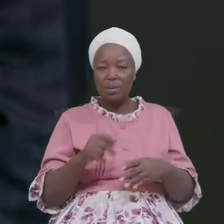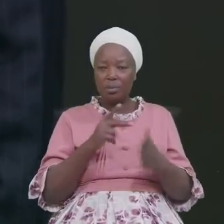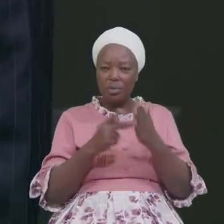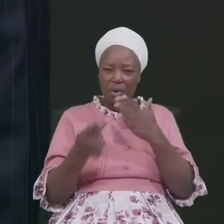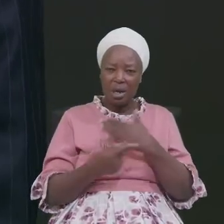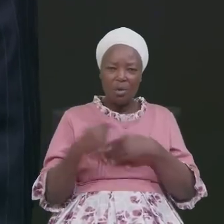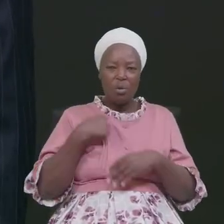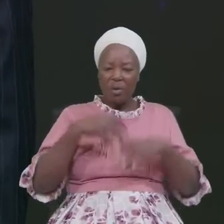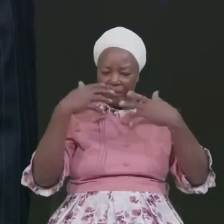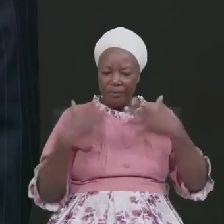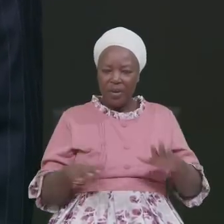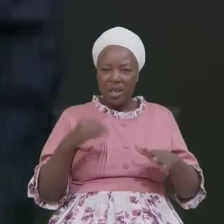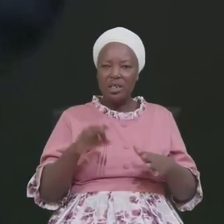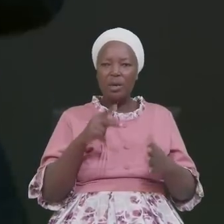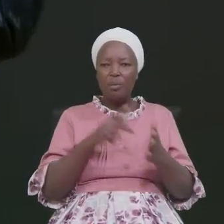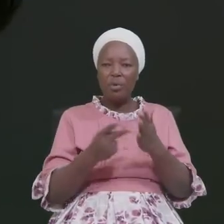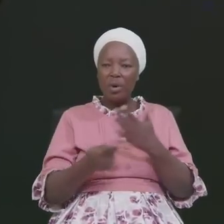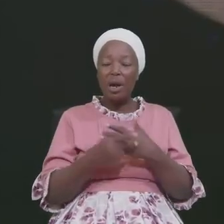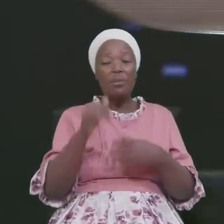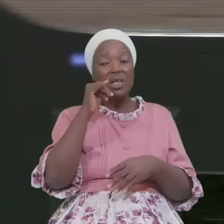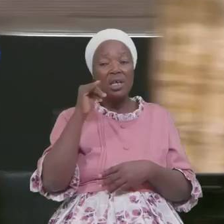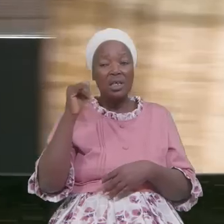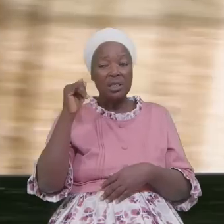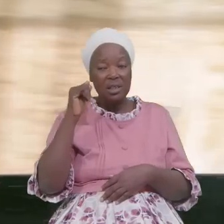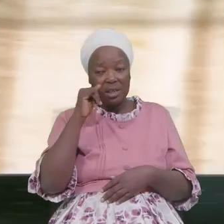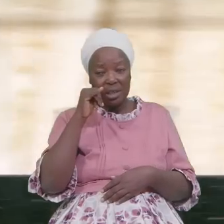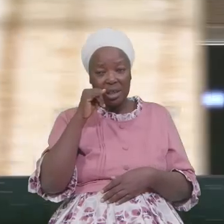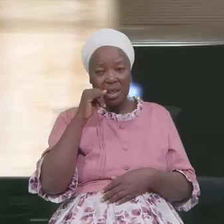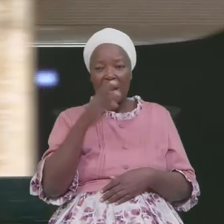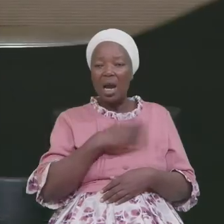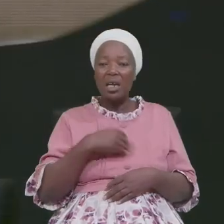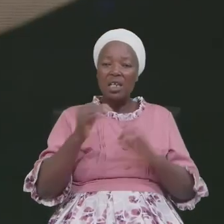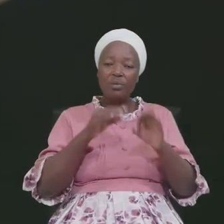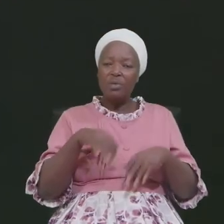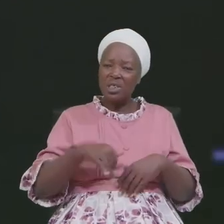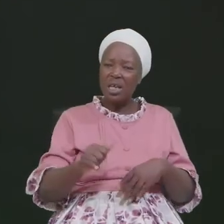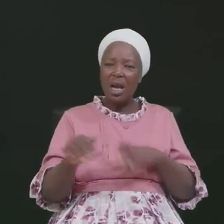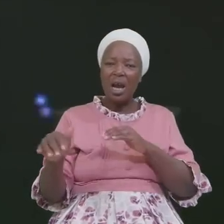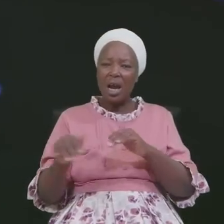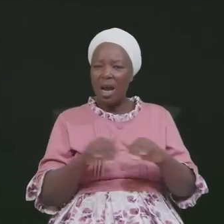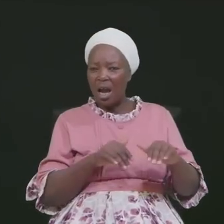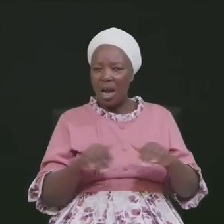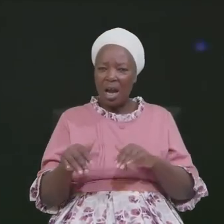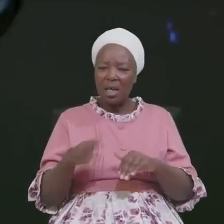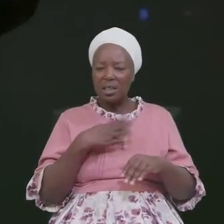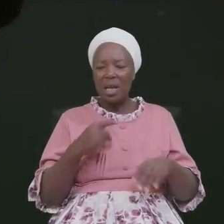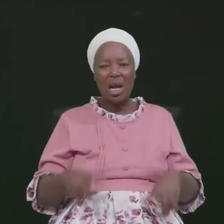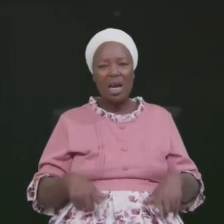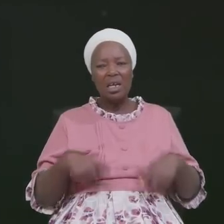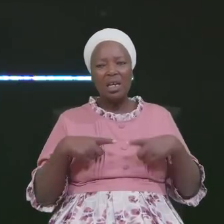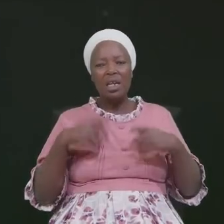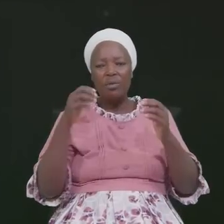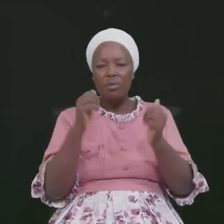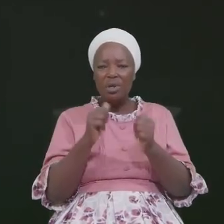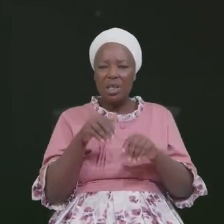Congress yesterday. And if you still act and live with the